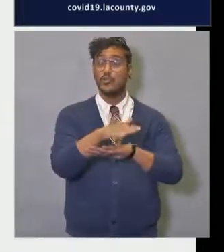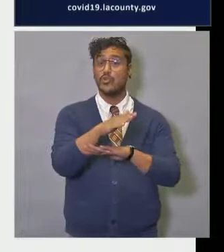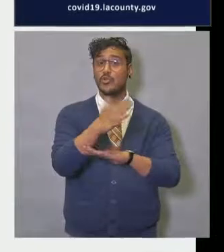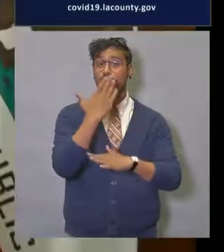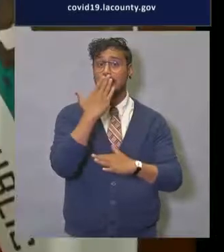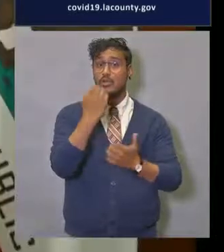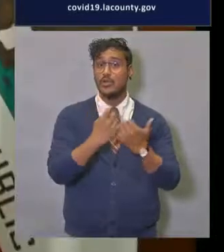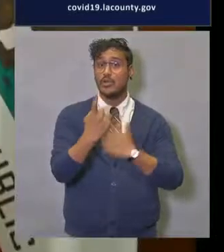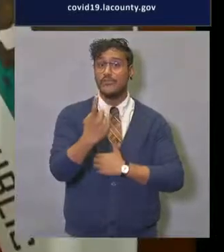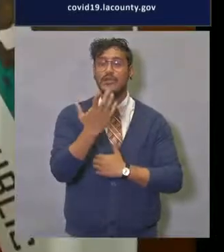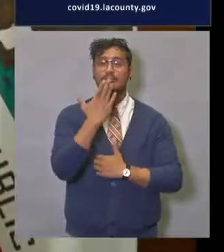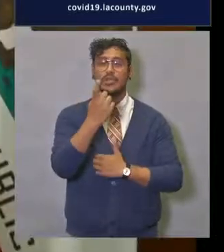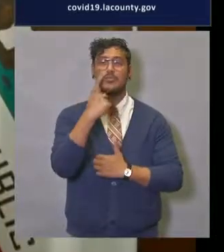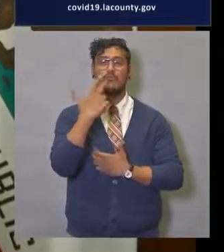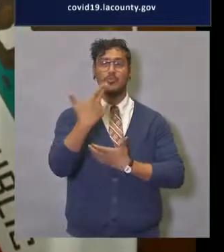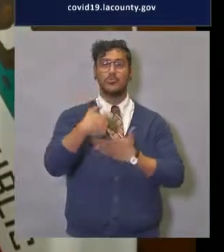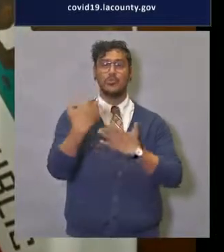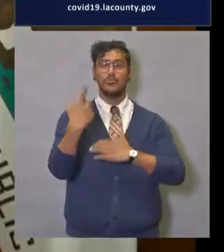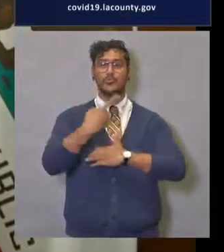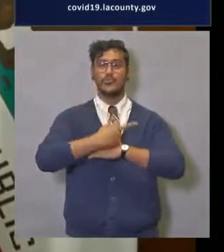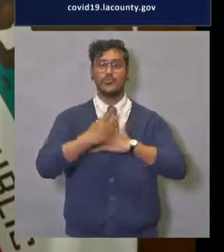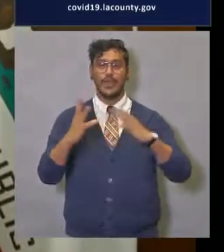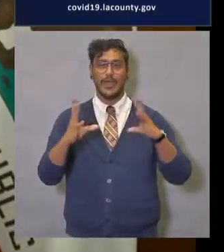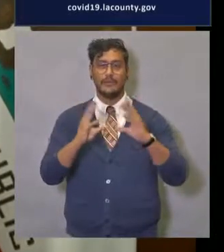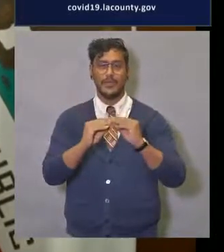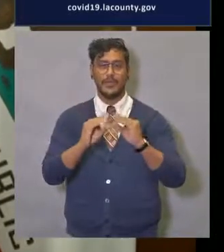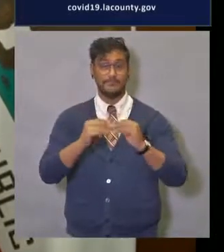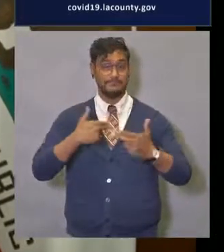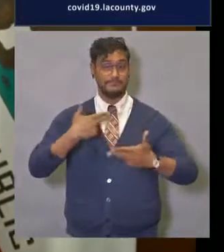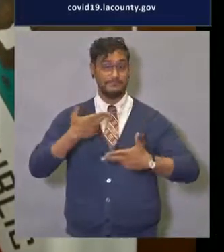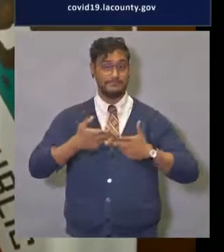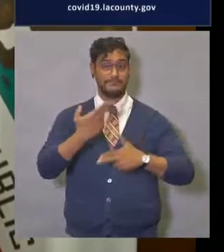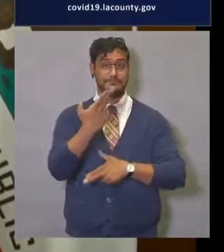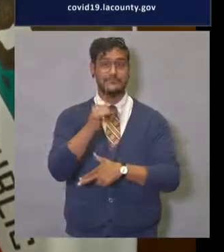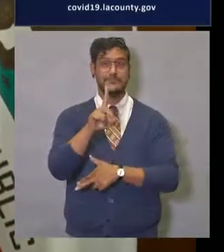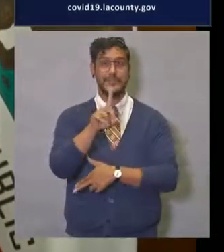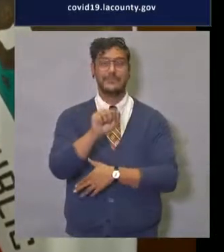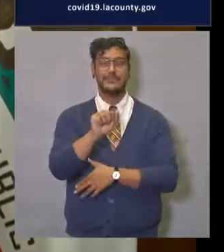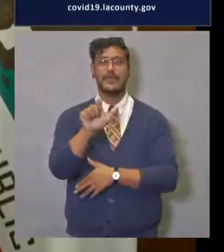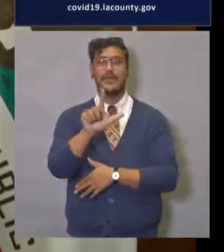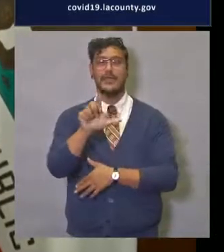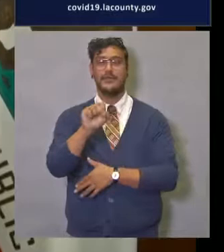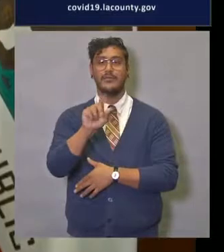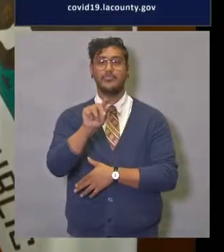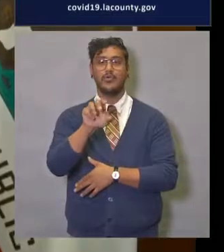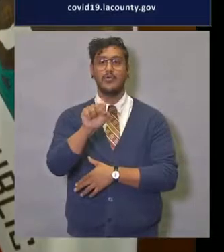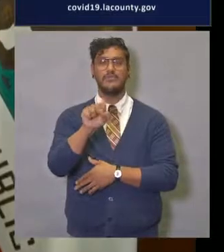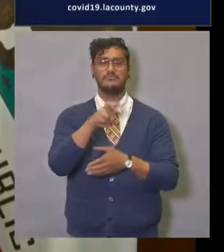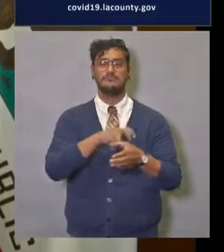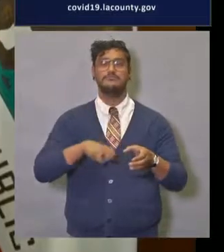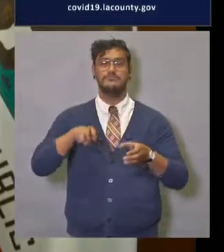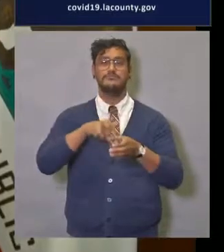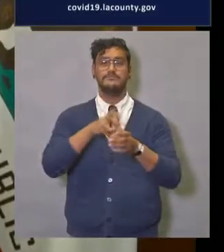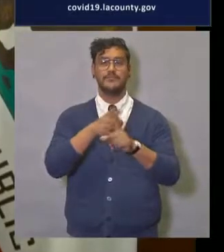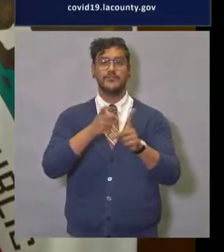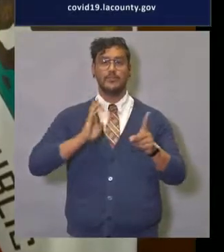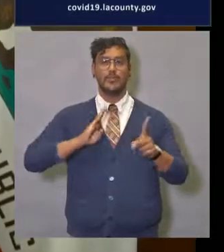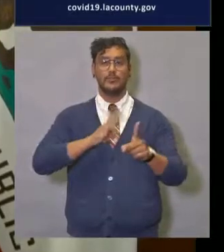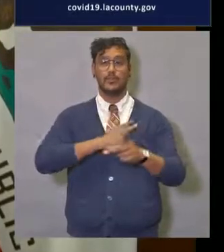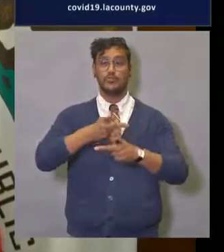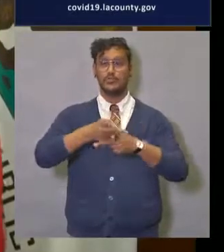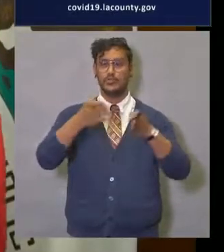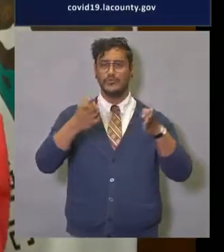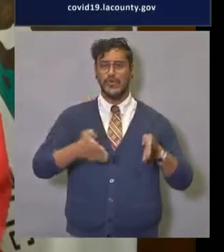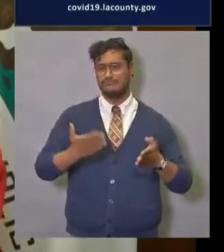today for press briefing. As you know, I'm Hilda L. Solis, Chair of the Los Angeles County Board of Supervisors, and very happy and pleased to be with you